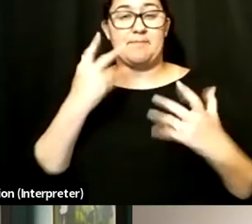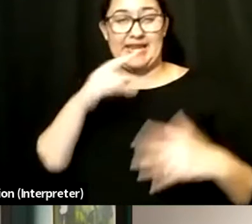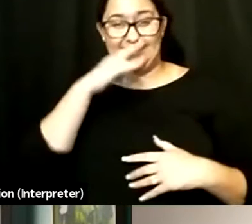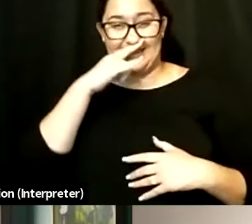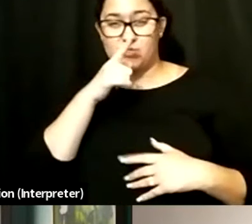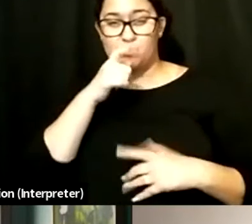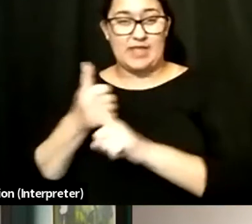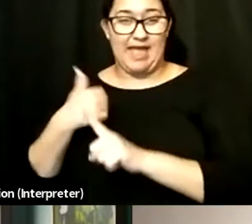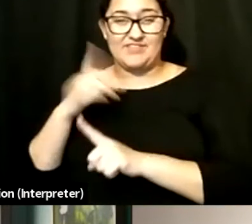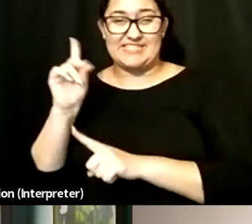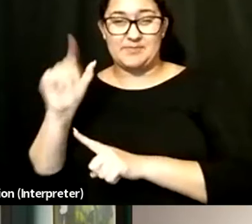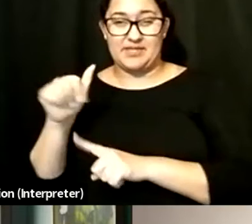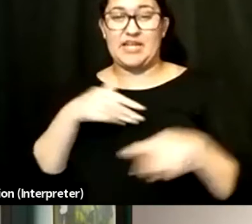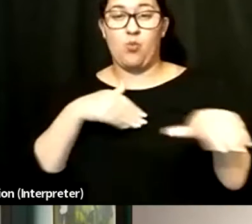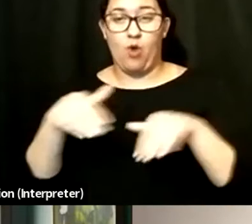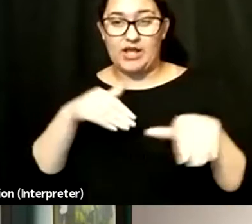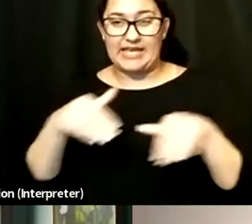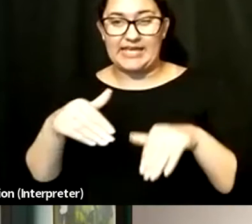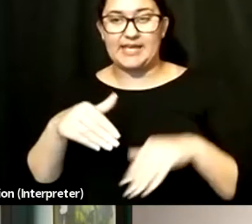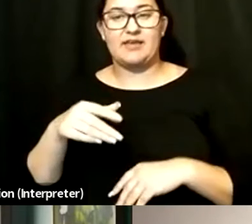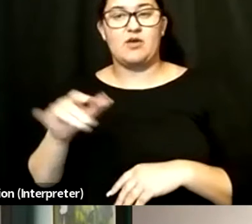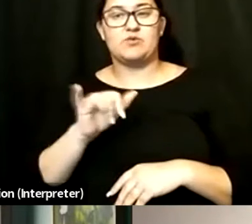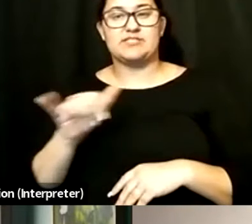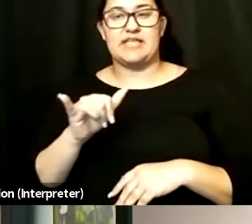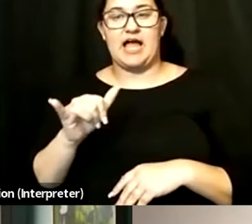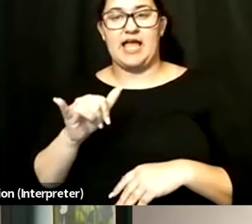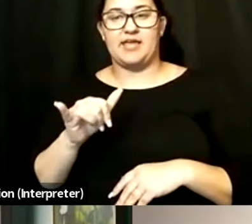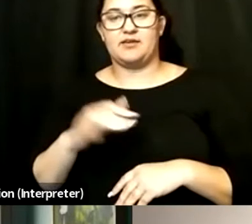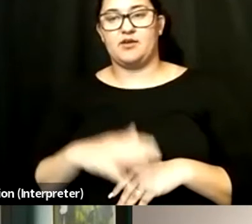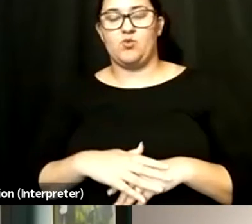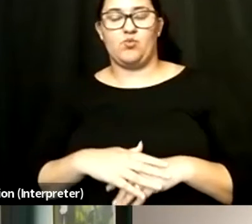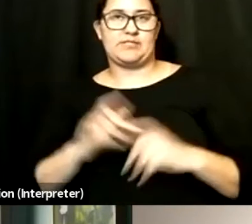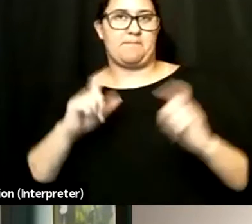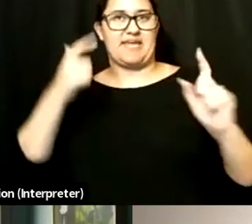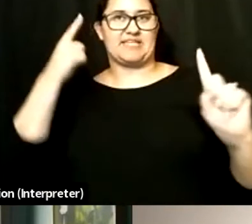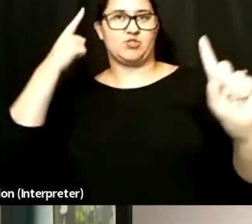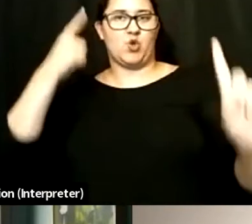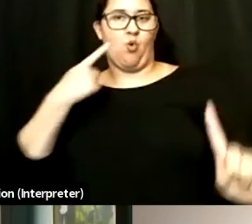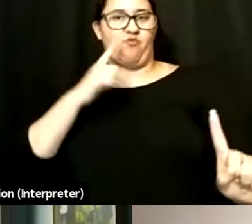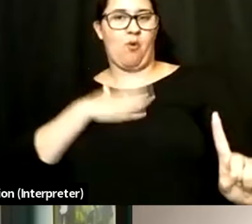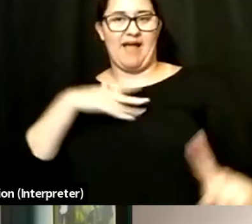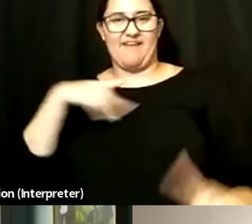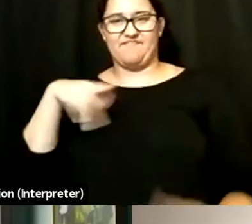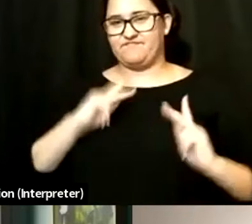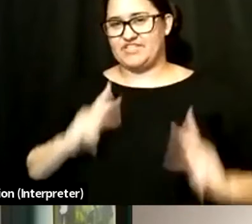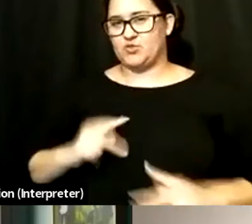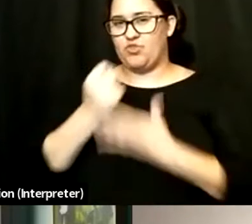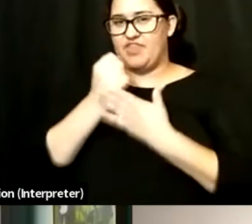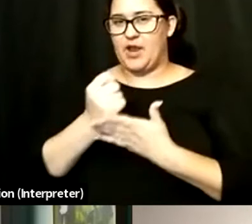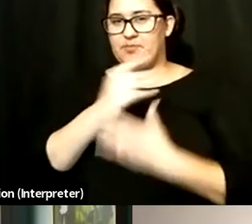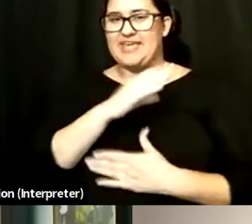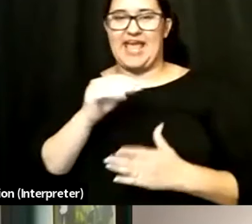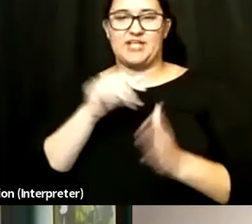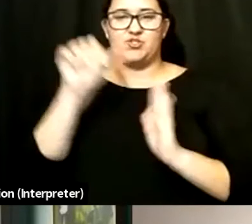disabilities, walking was like the premier goal of like my physical therapy and surgeries. And, I was